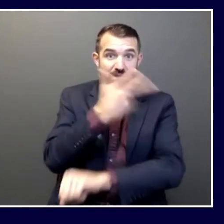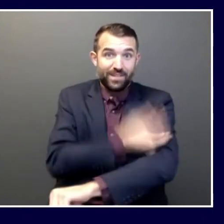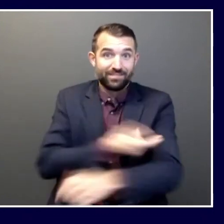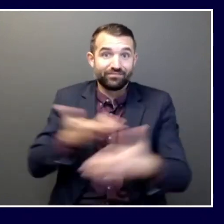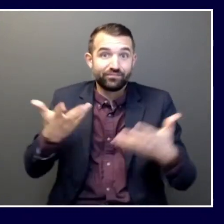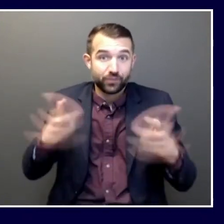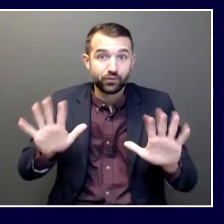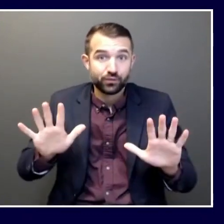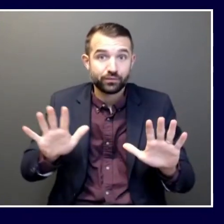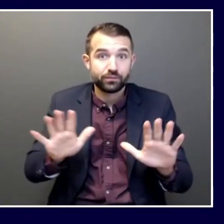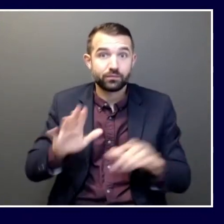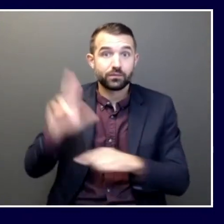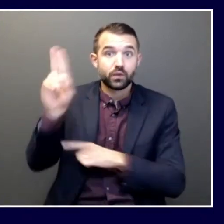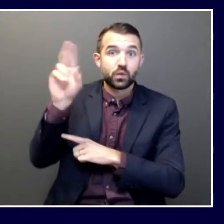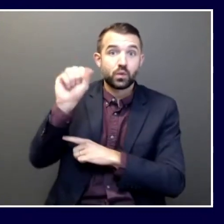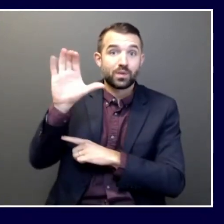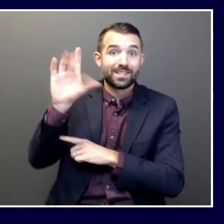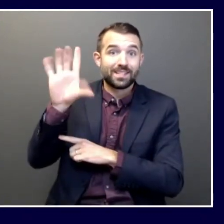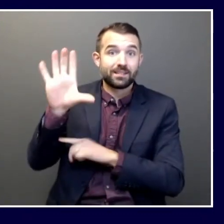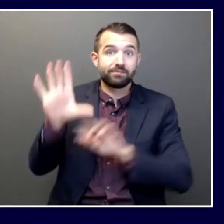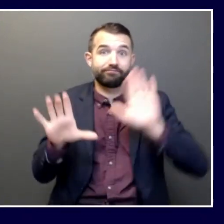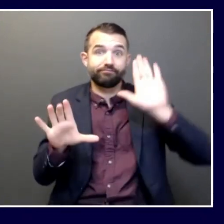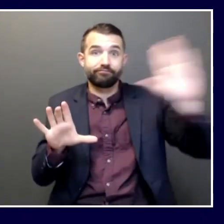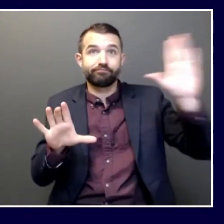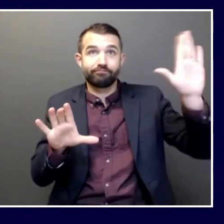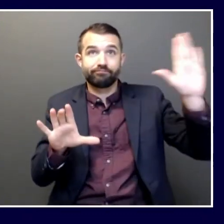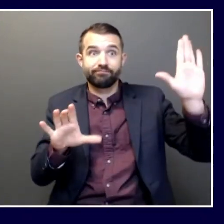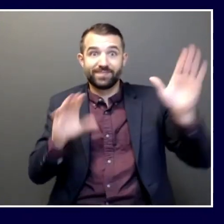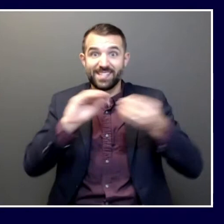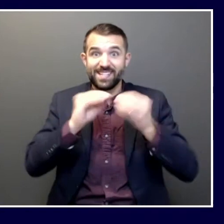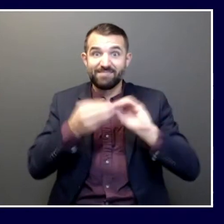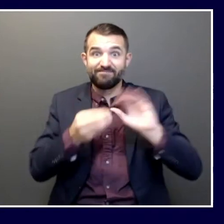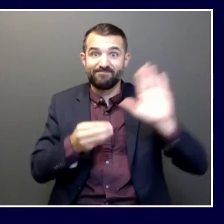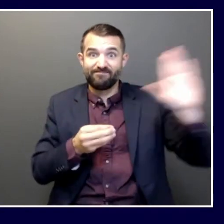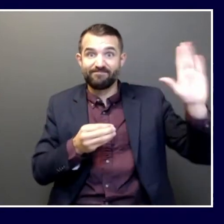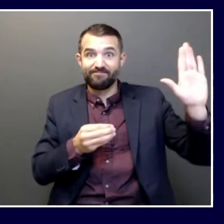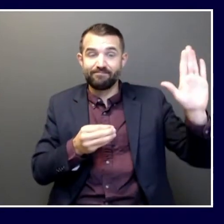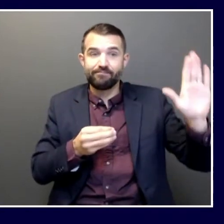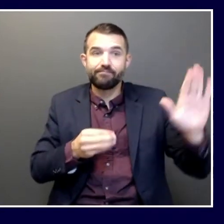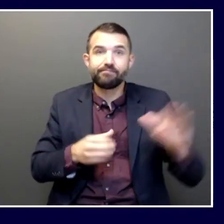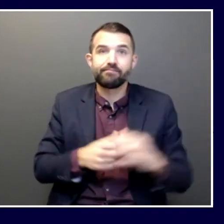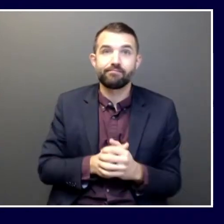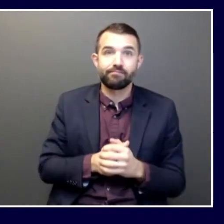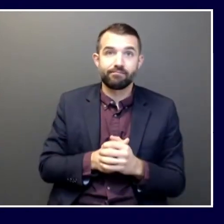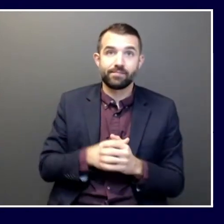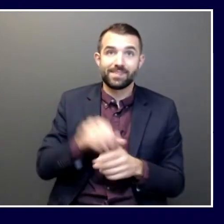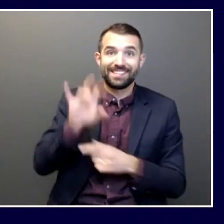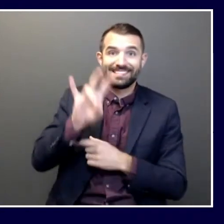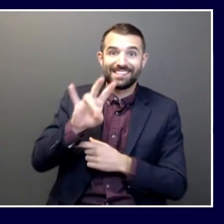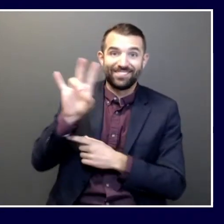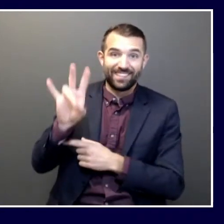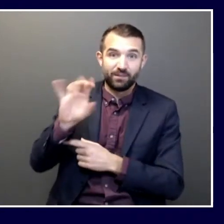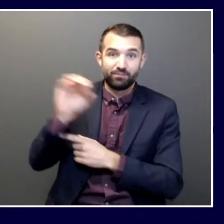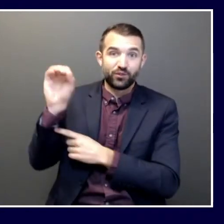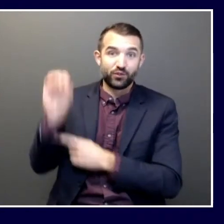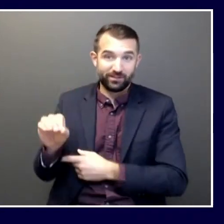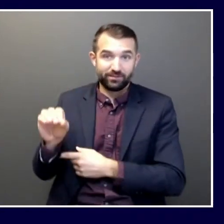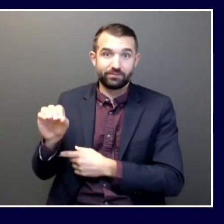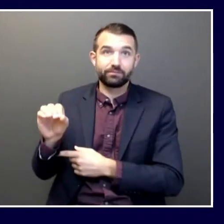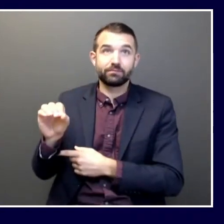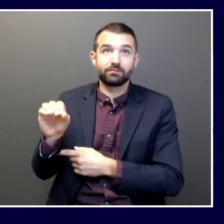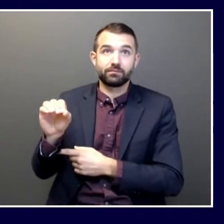CDC. And 77% of the entire state has received at least 1 dose